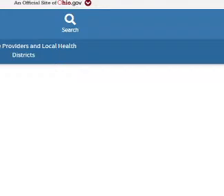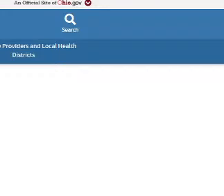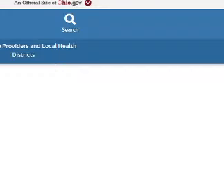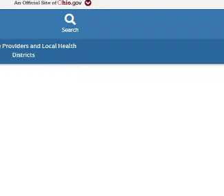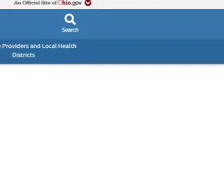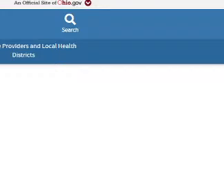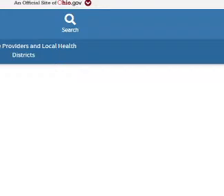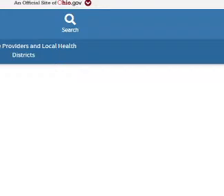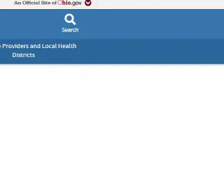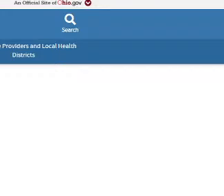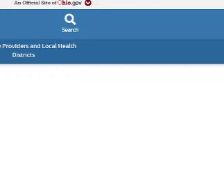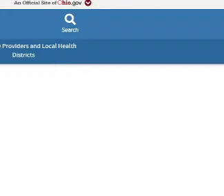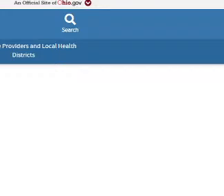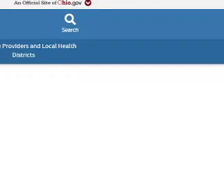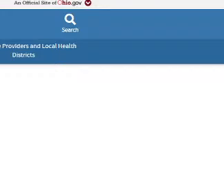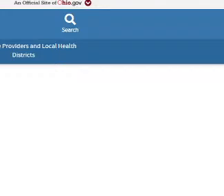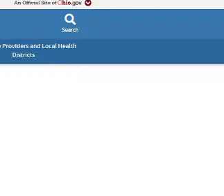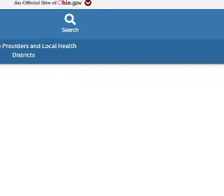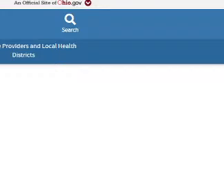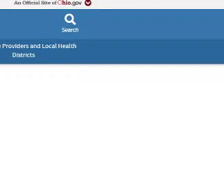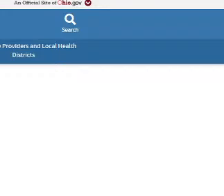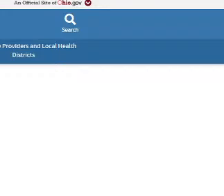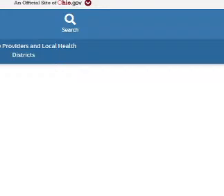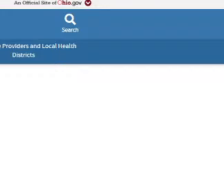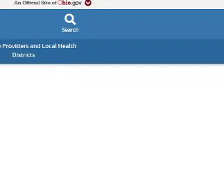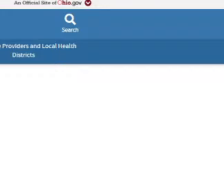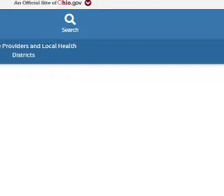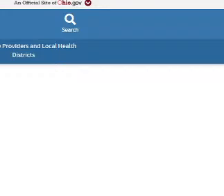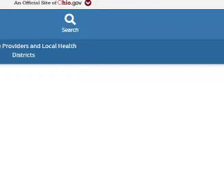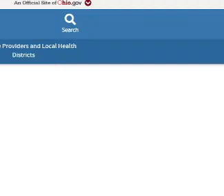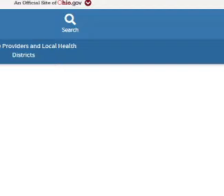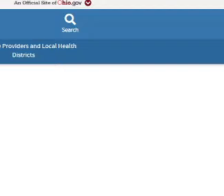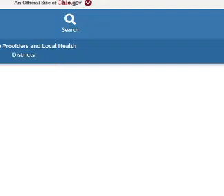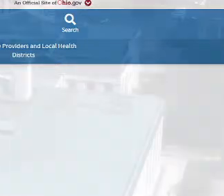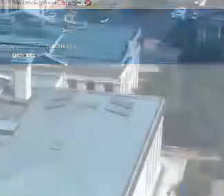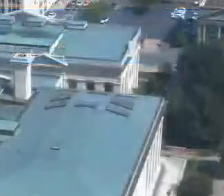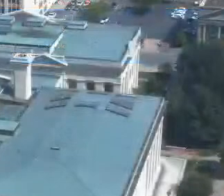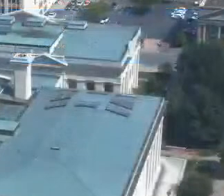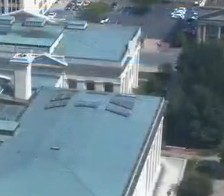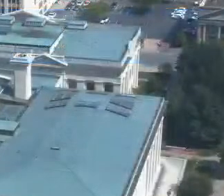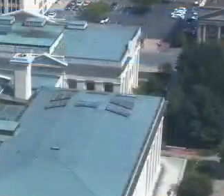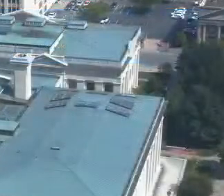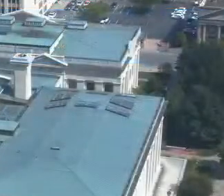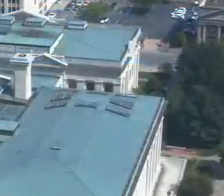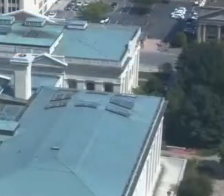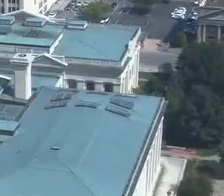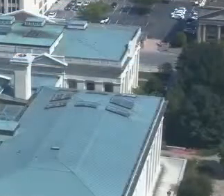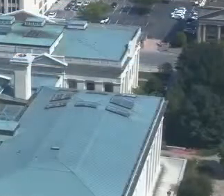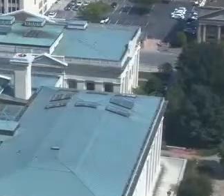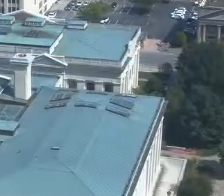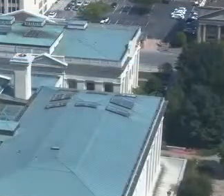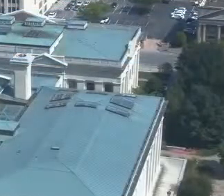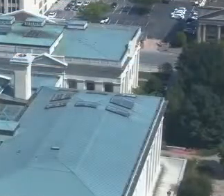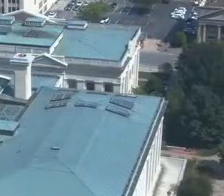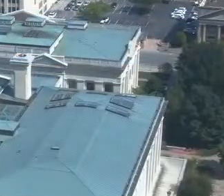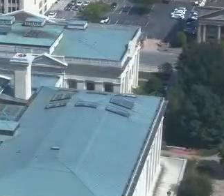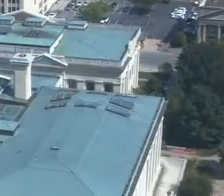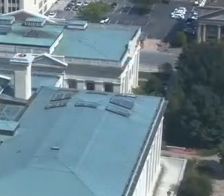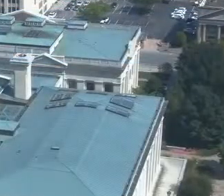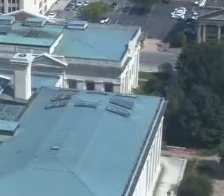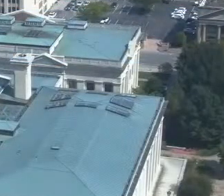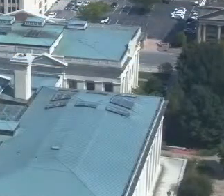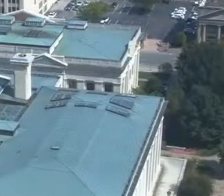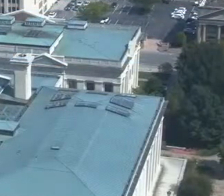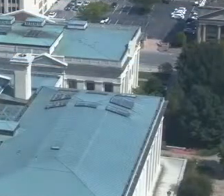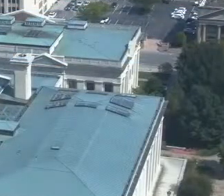is going to be giving his coronavirus Tuesday update. As you can see, here's a live look at the State House. We are waiting